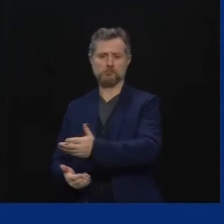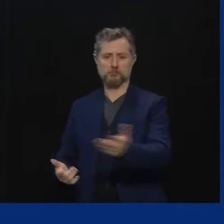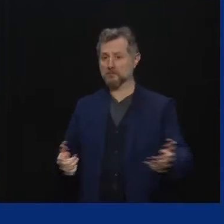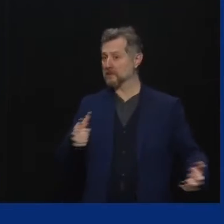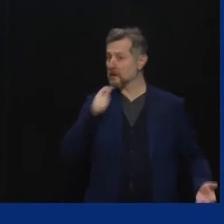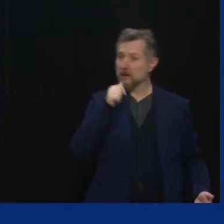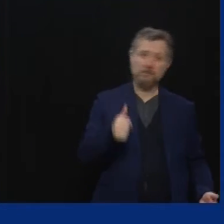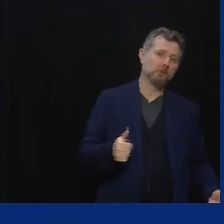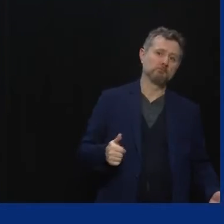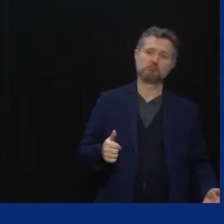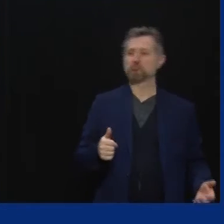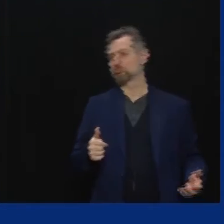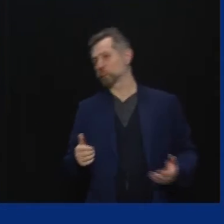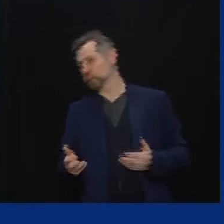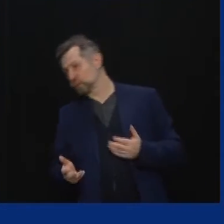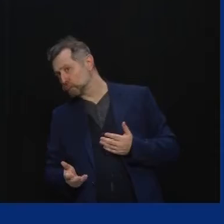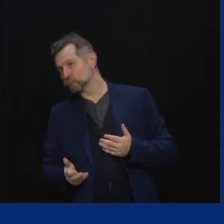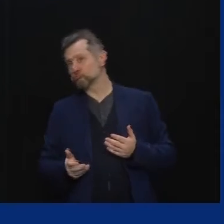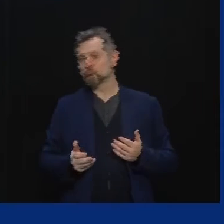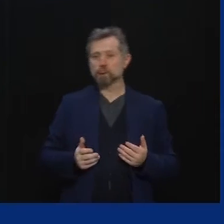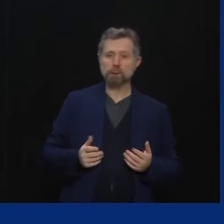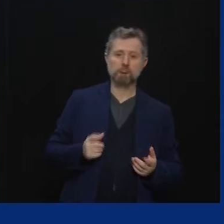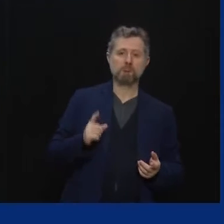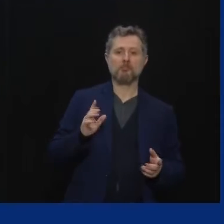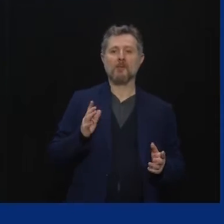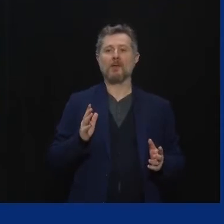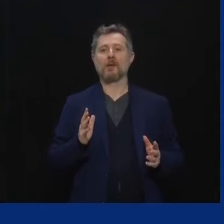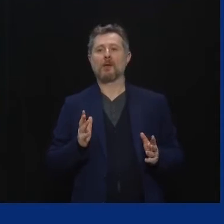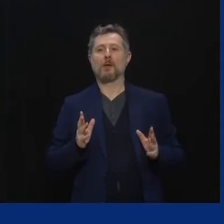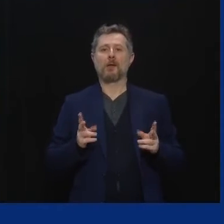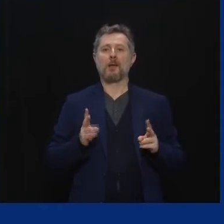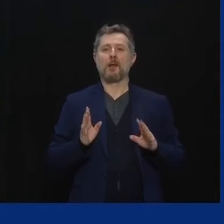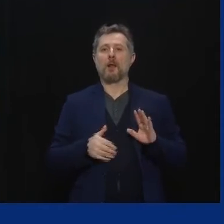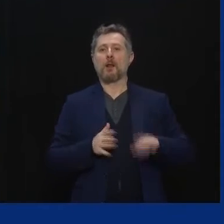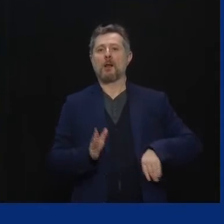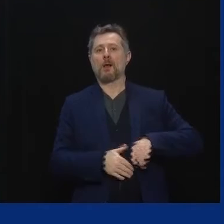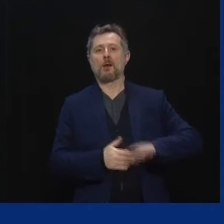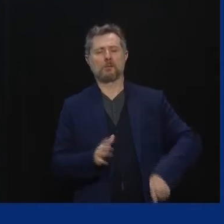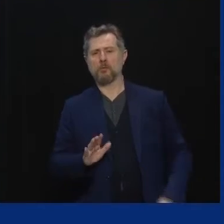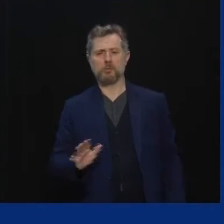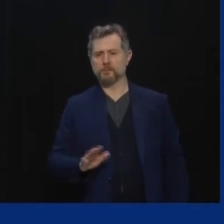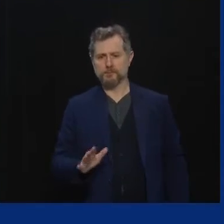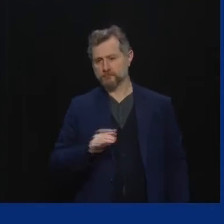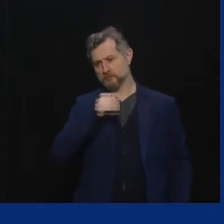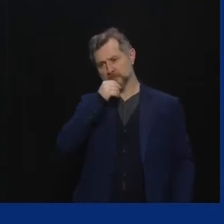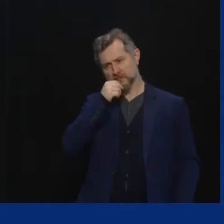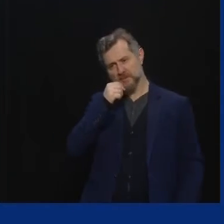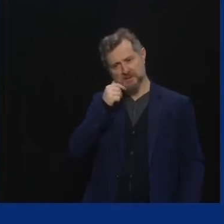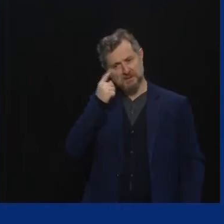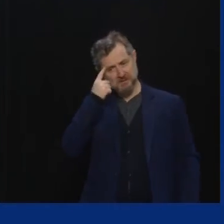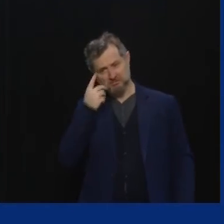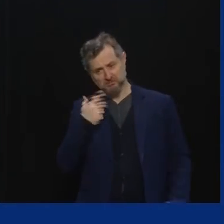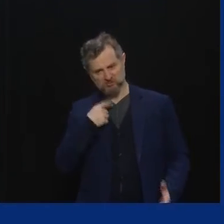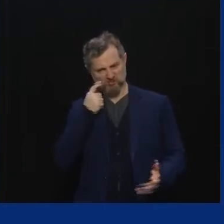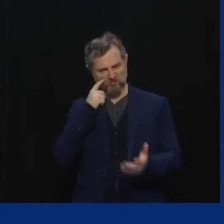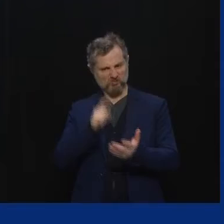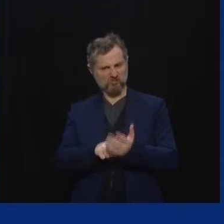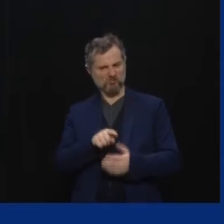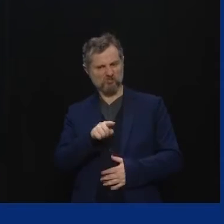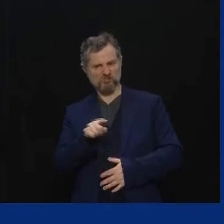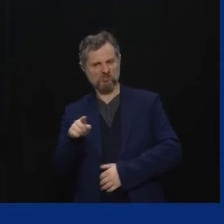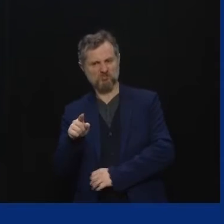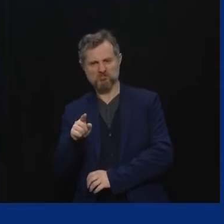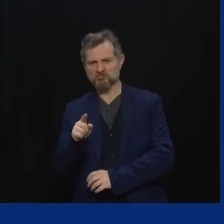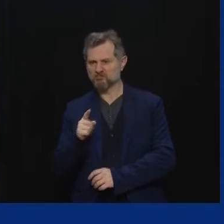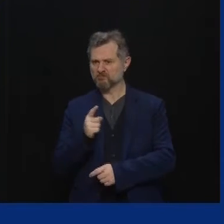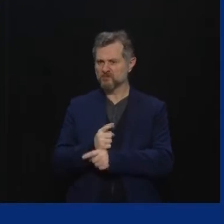off visitation, because I think we also saw similar to the detrimental psychological impact on children who were not in